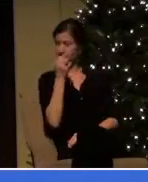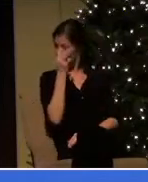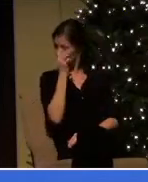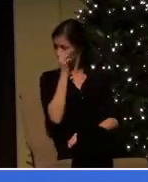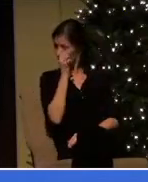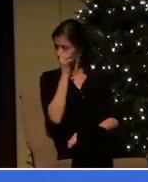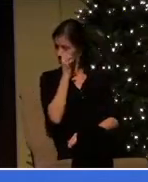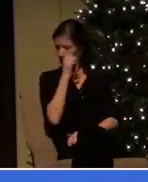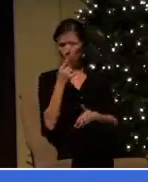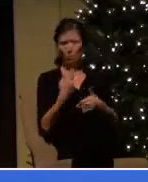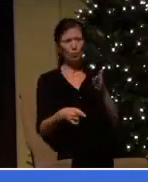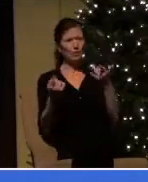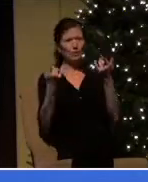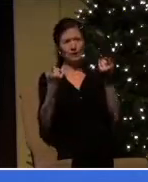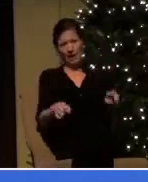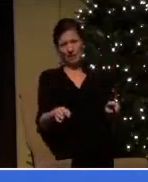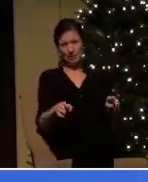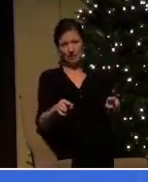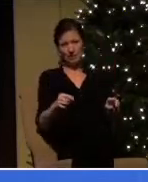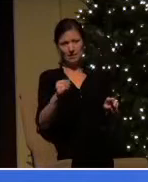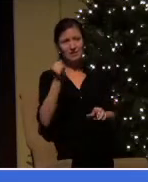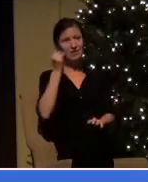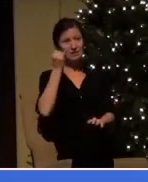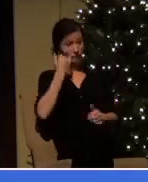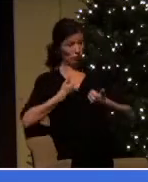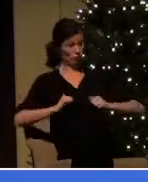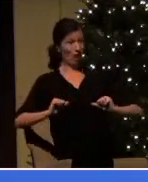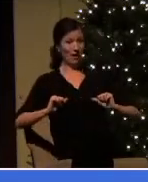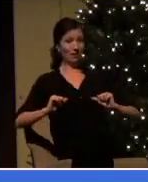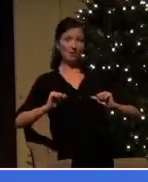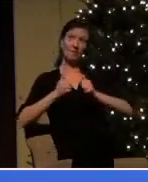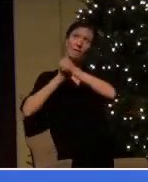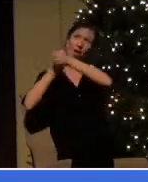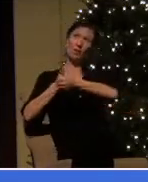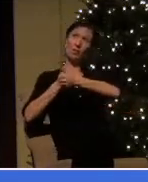What happens when you try living that way?